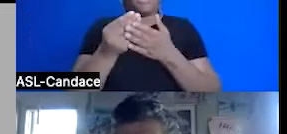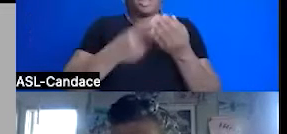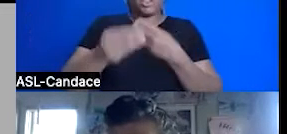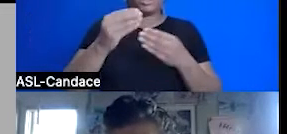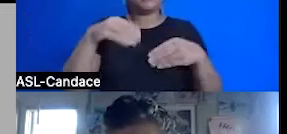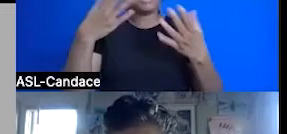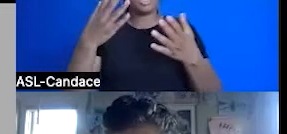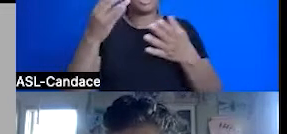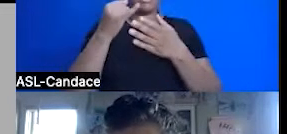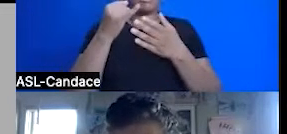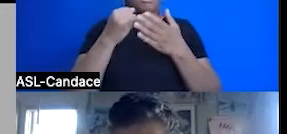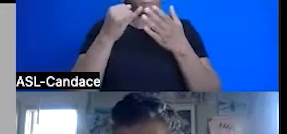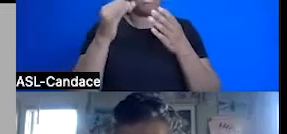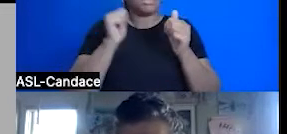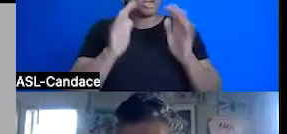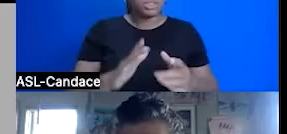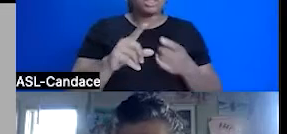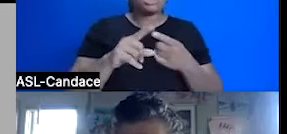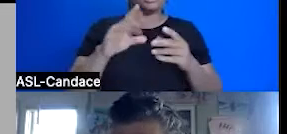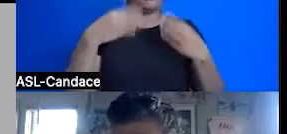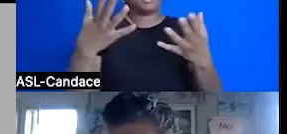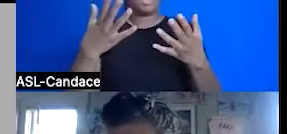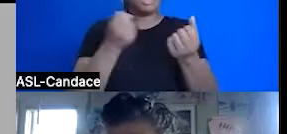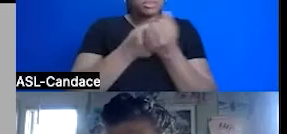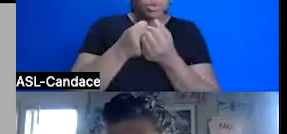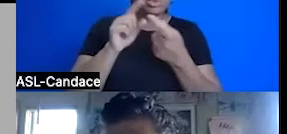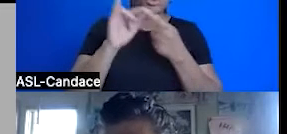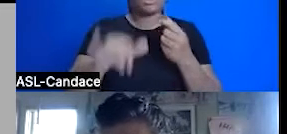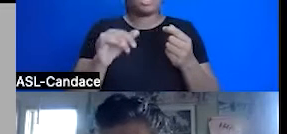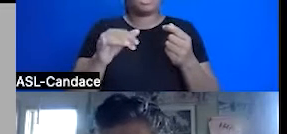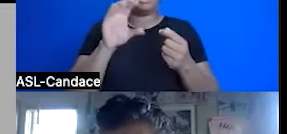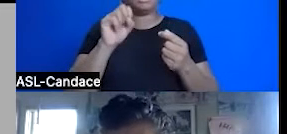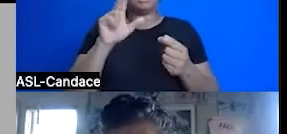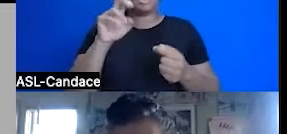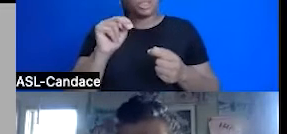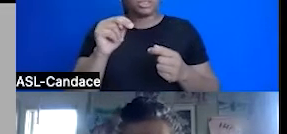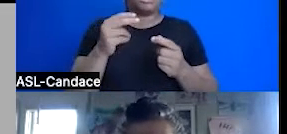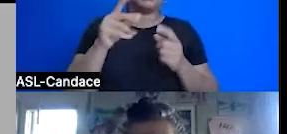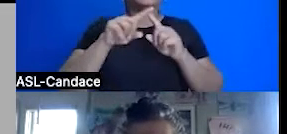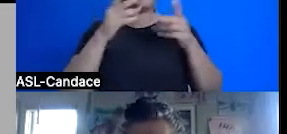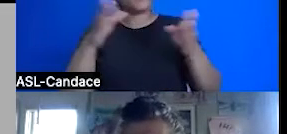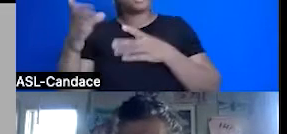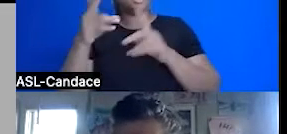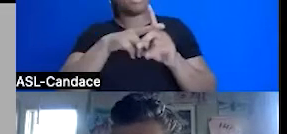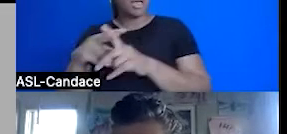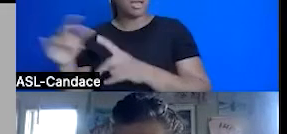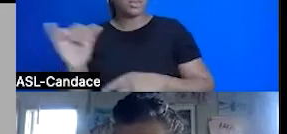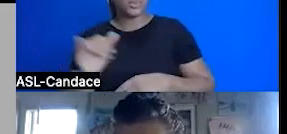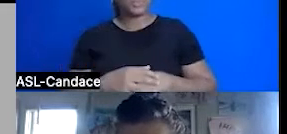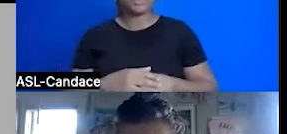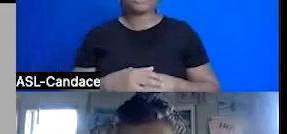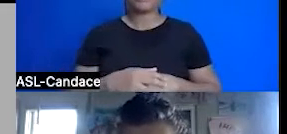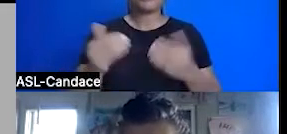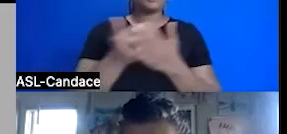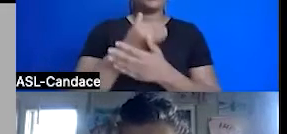artists who require accommodations or support through the submission process an alternative means of applying. As well as the new